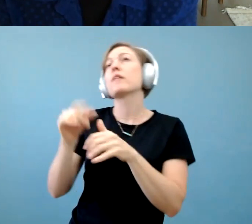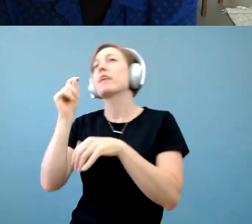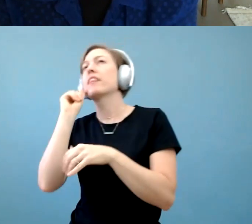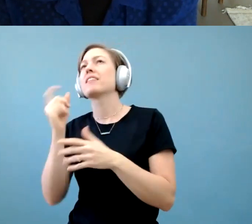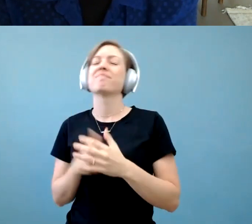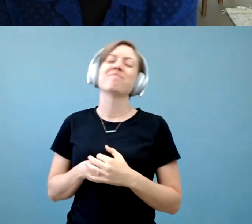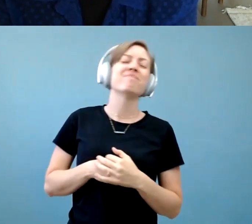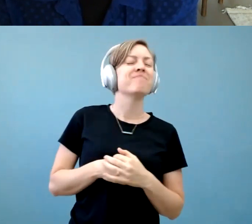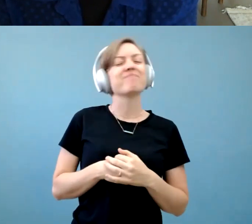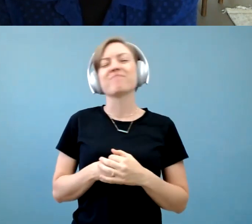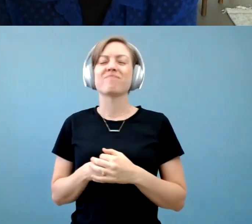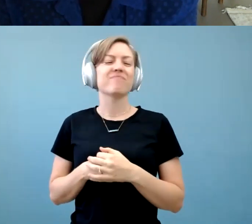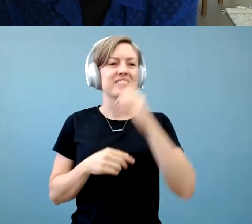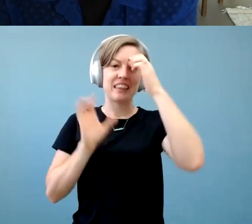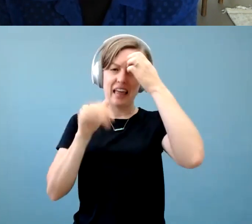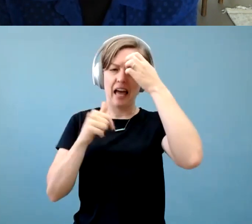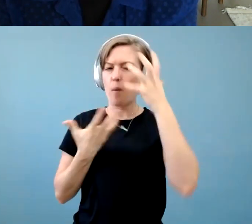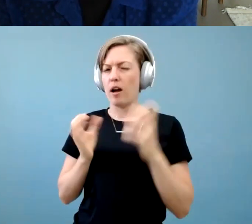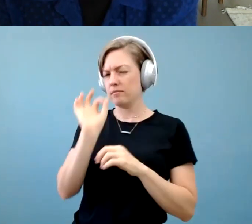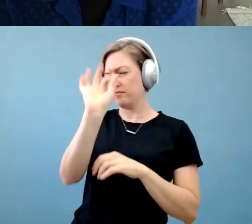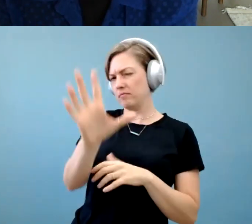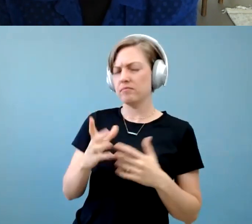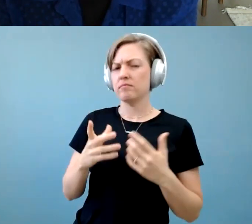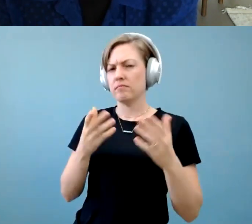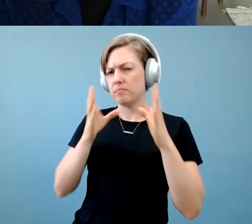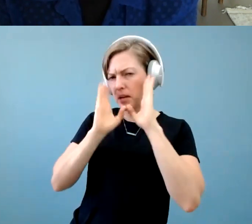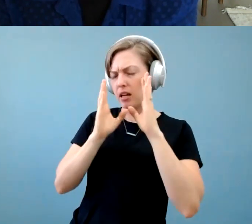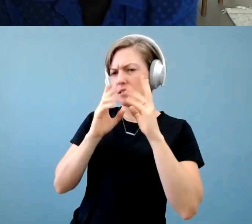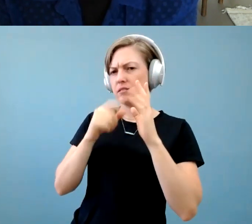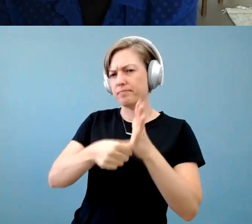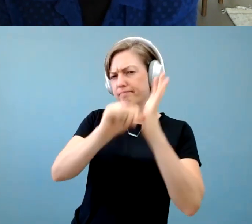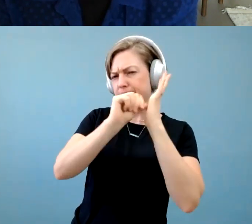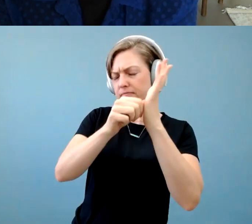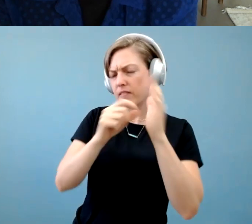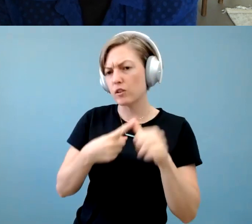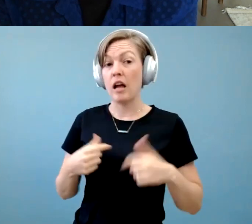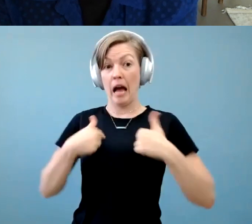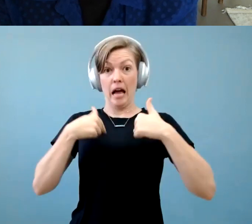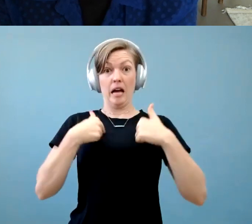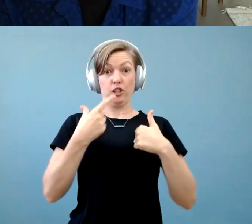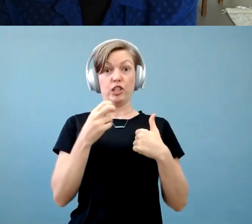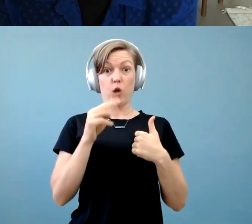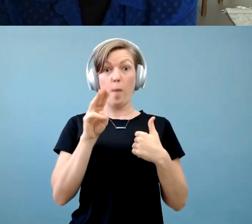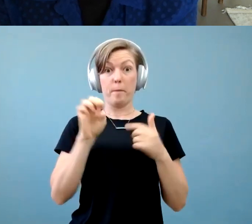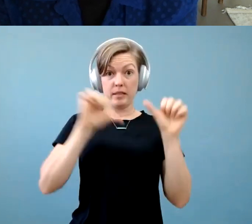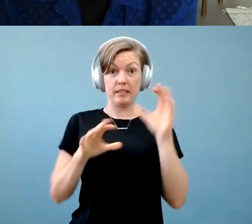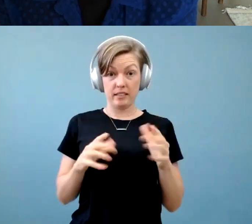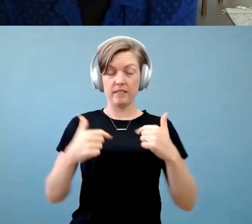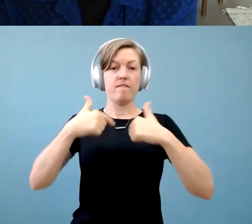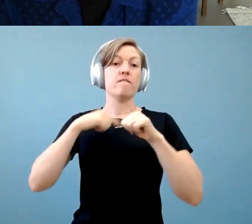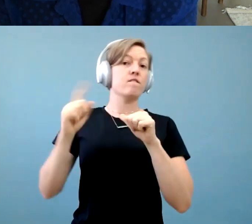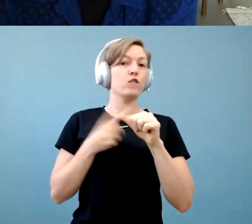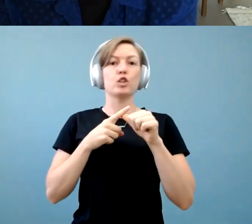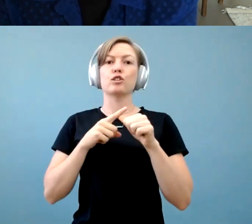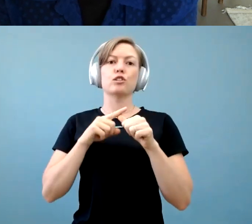kind of the position that I wanted to bring to everyone's attention. I'm actually a genome scientist. I'm the first Native